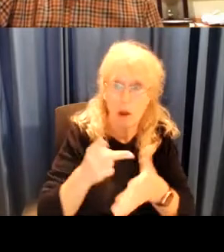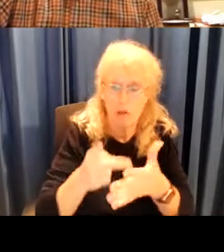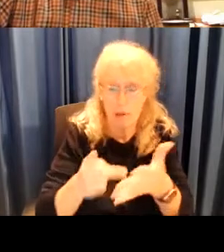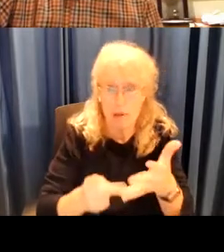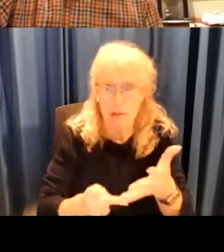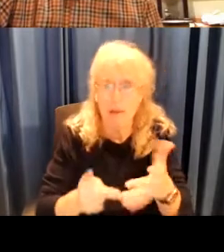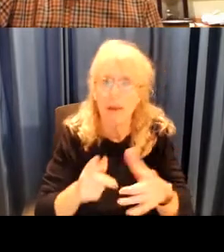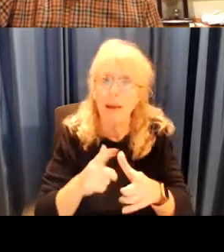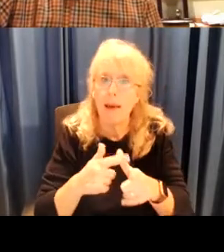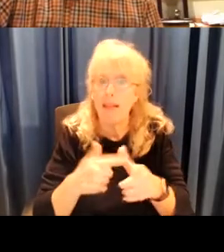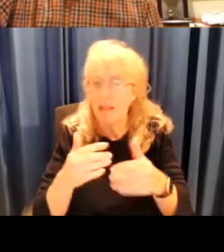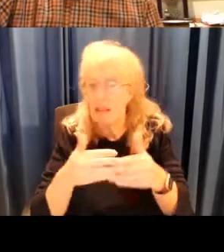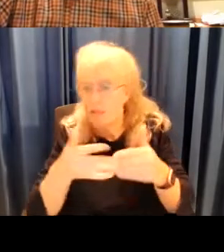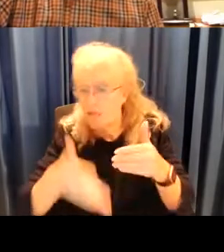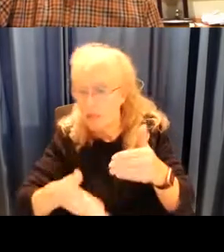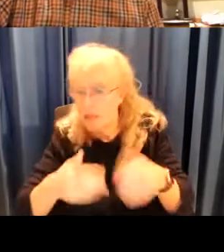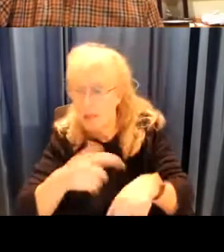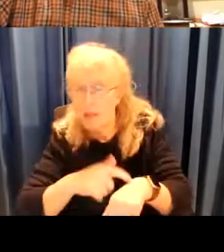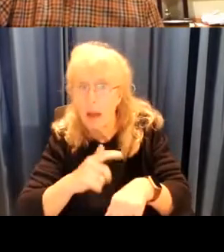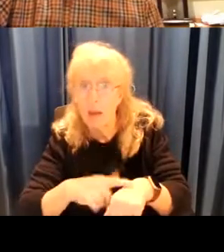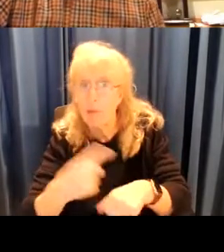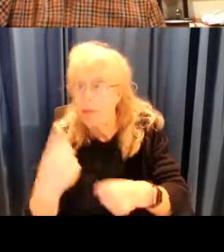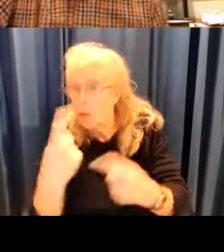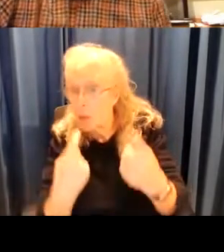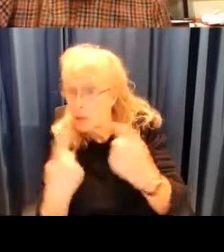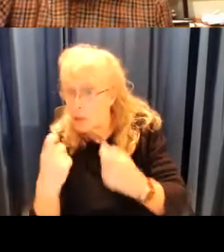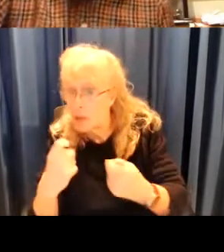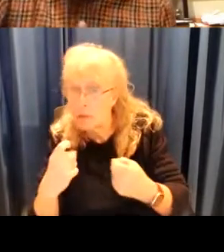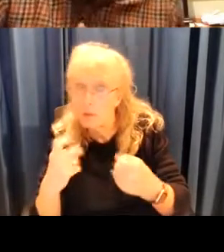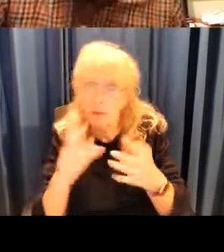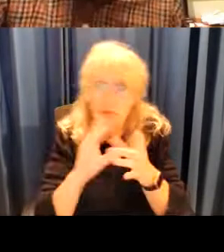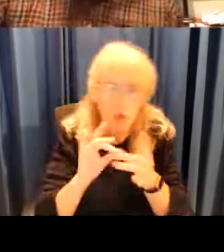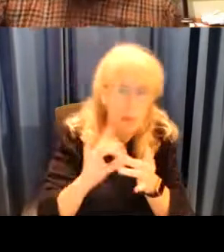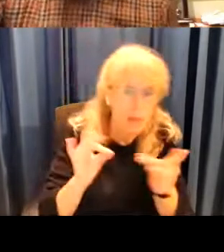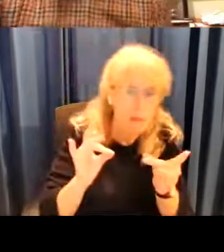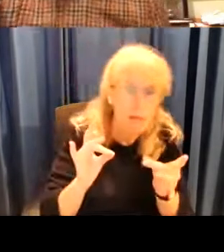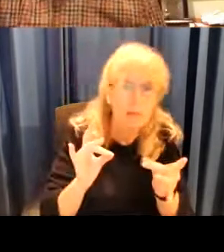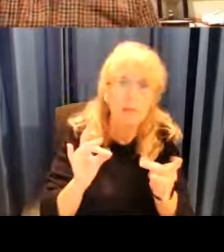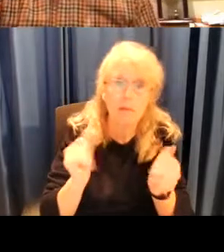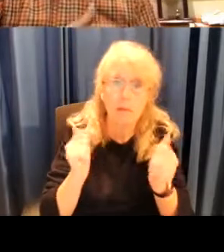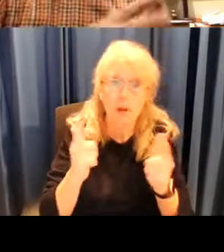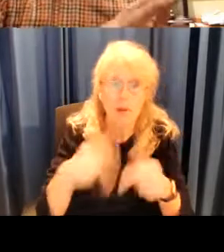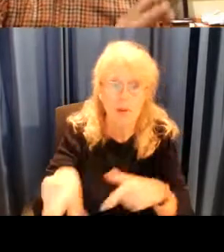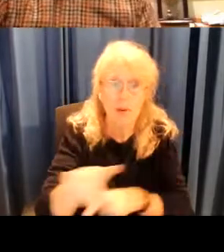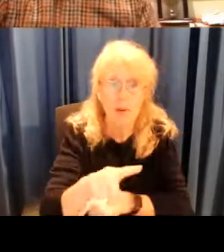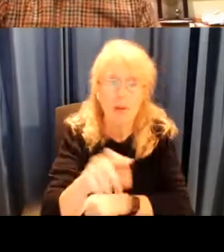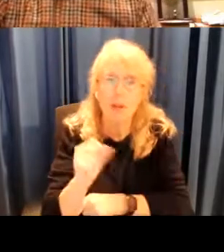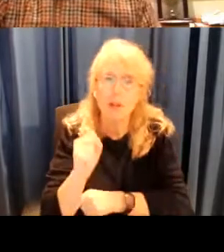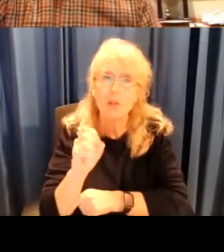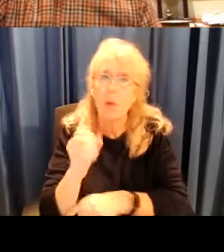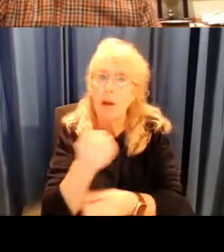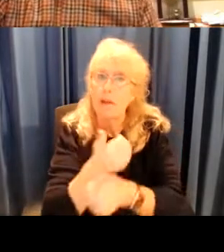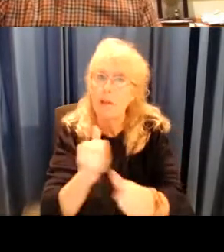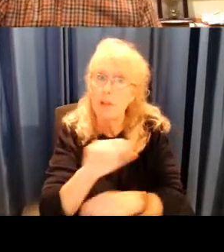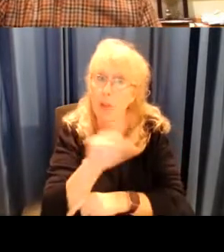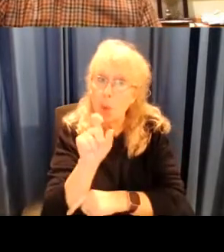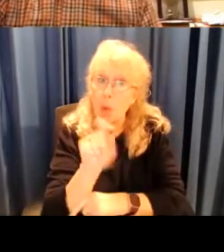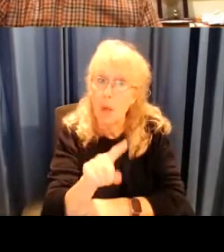time will be dedicated to questions and comments from you all. And if there are any questions that come up